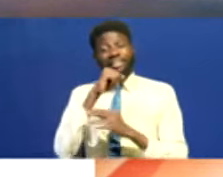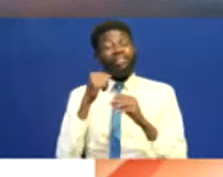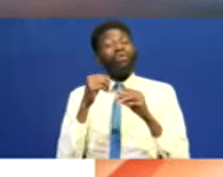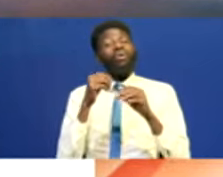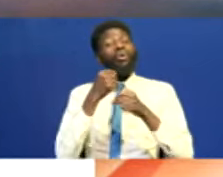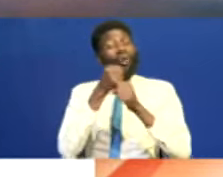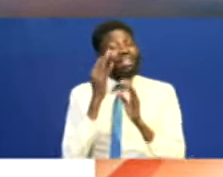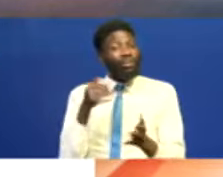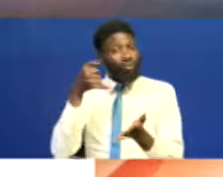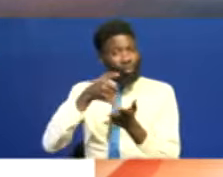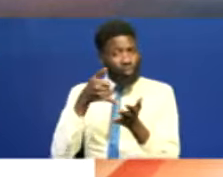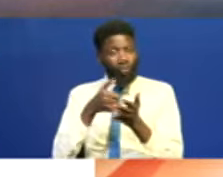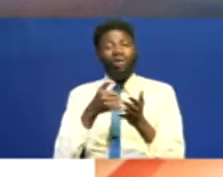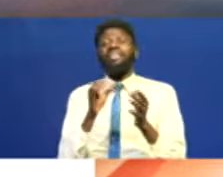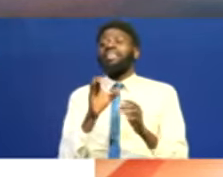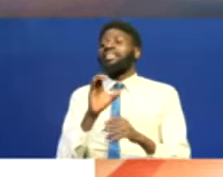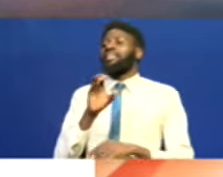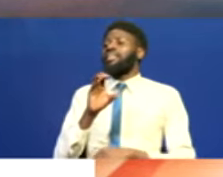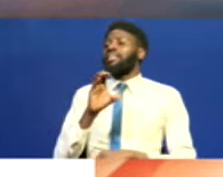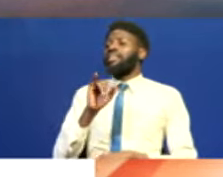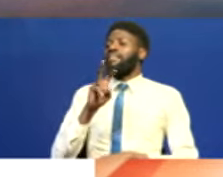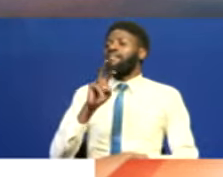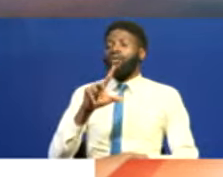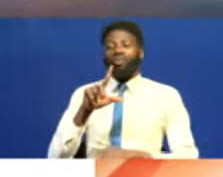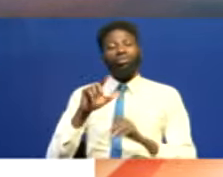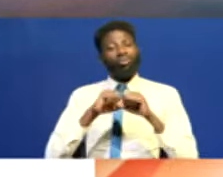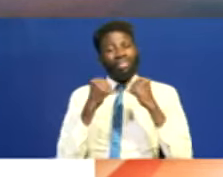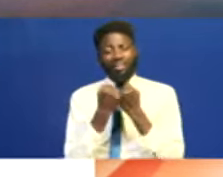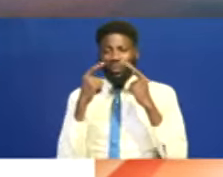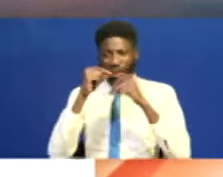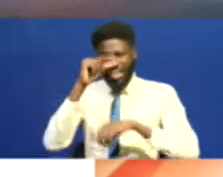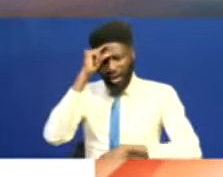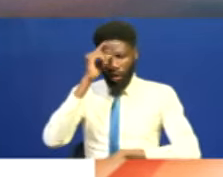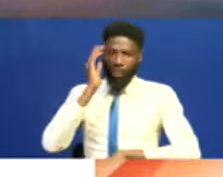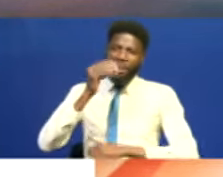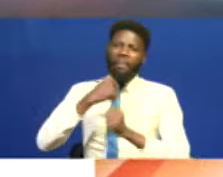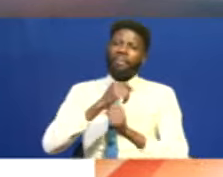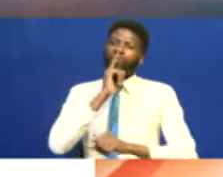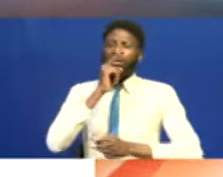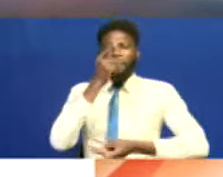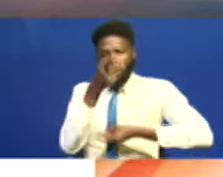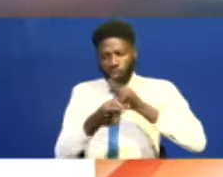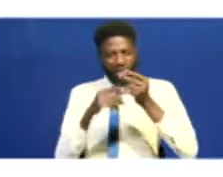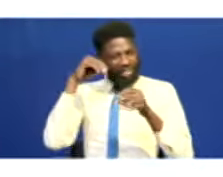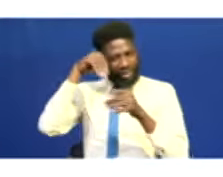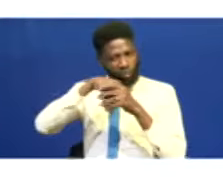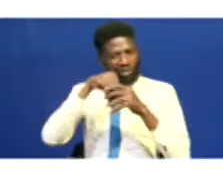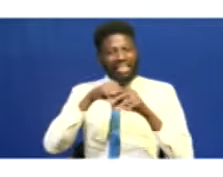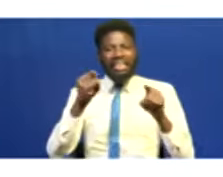said the government will ensure the process of inclusive and transparent.